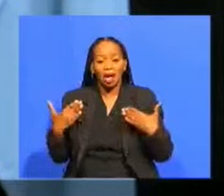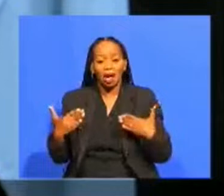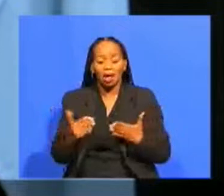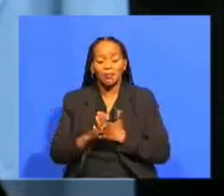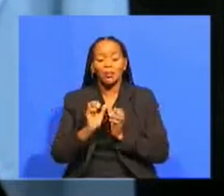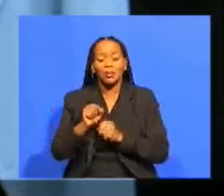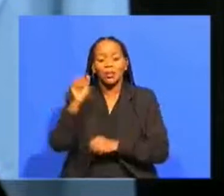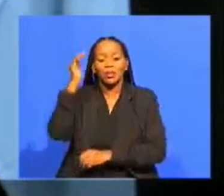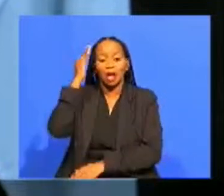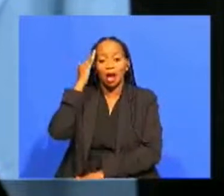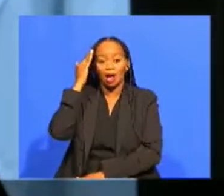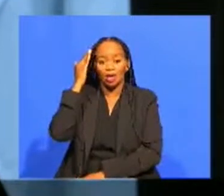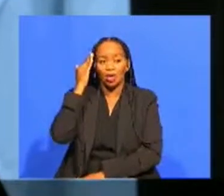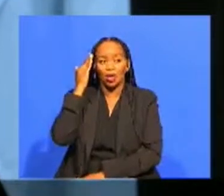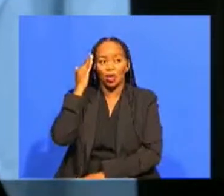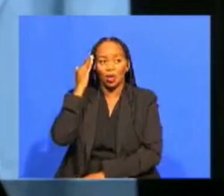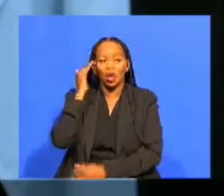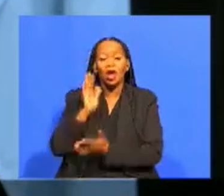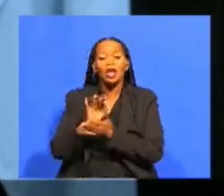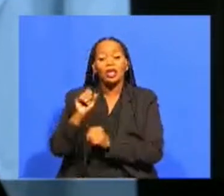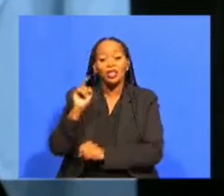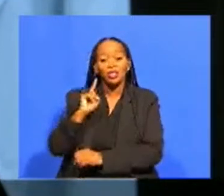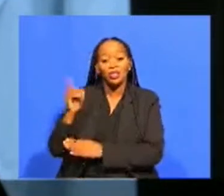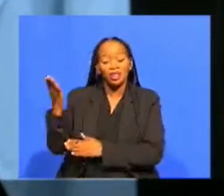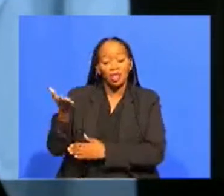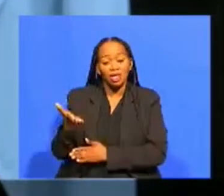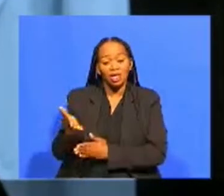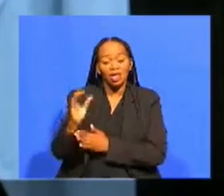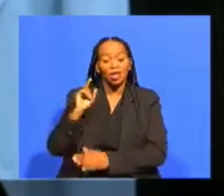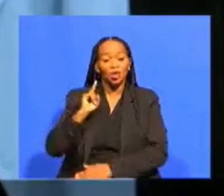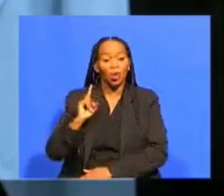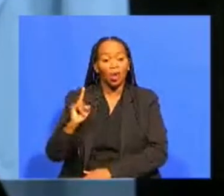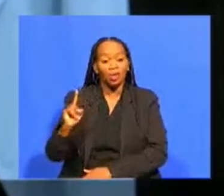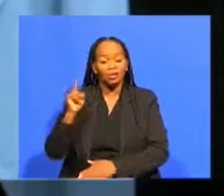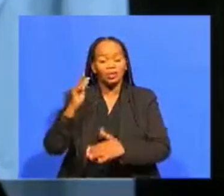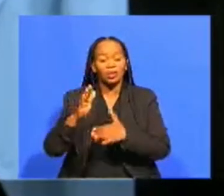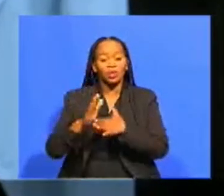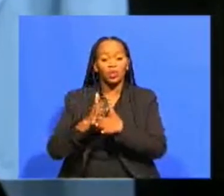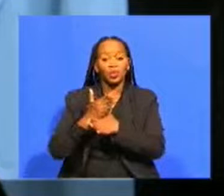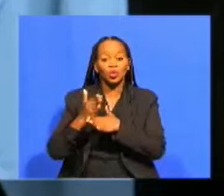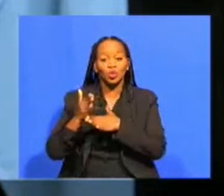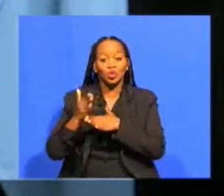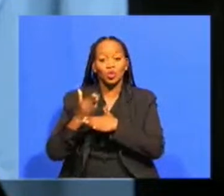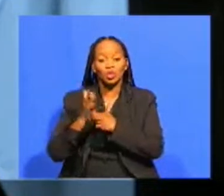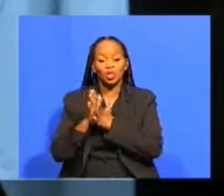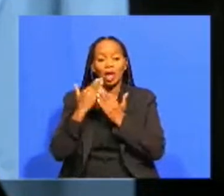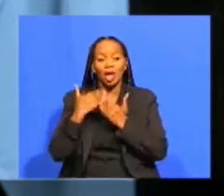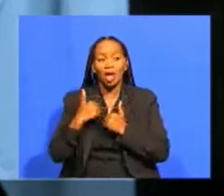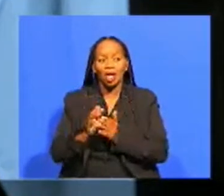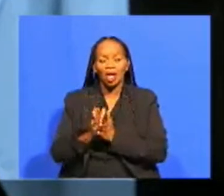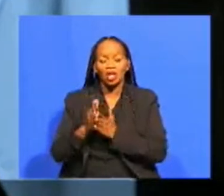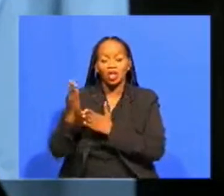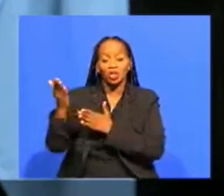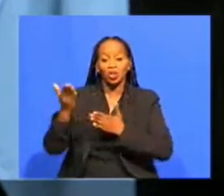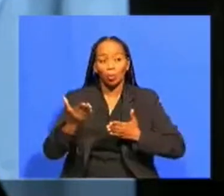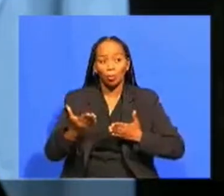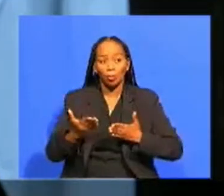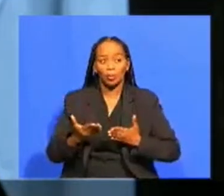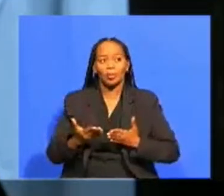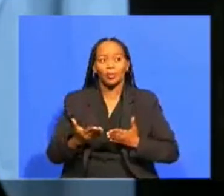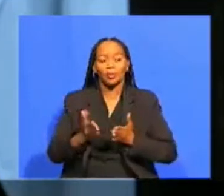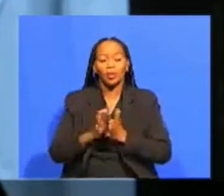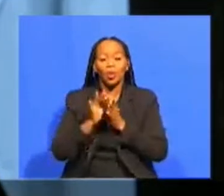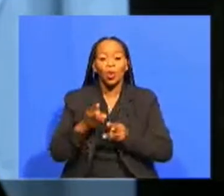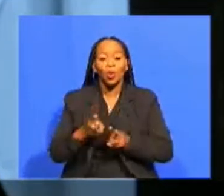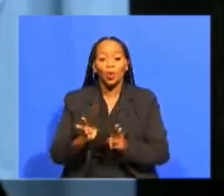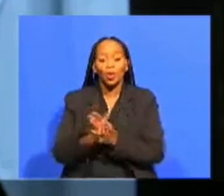know that they will be here to listen, to share, and to come up with ways and means that we